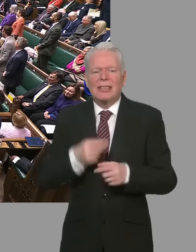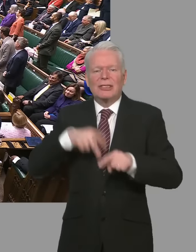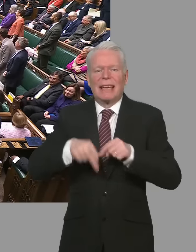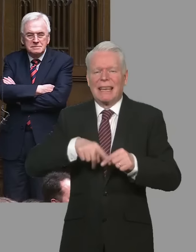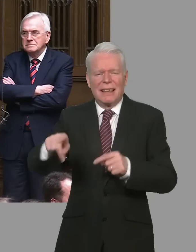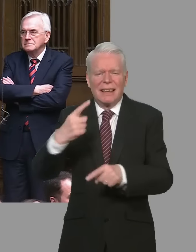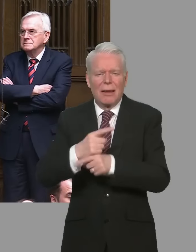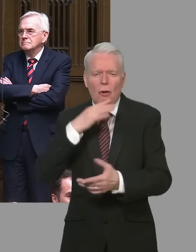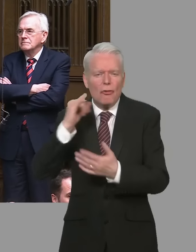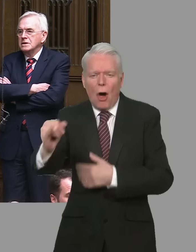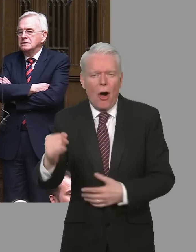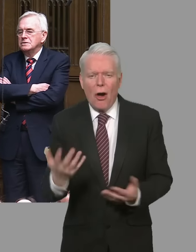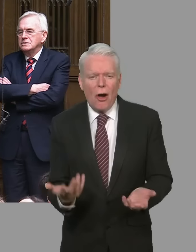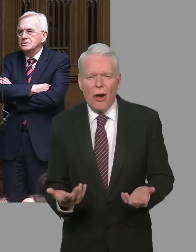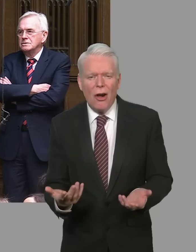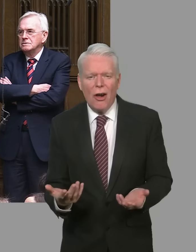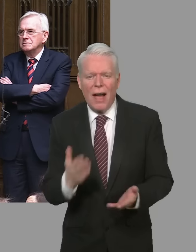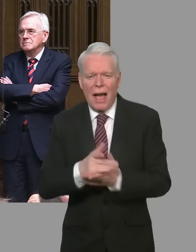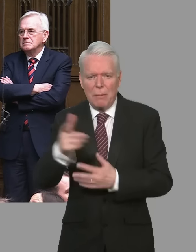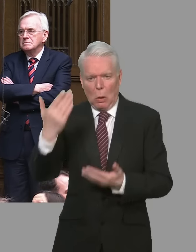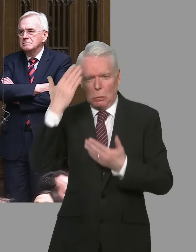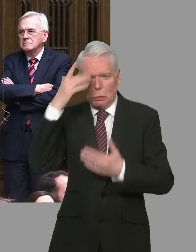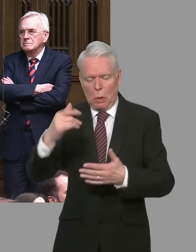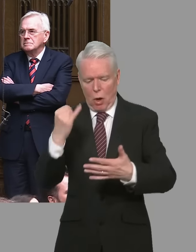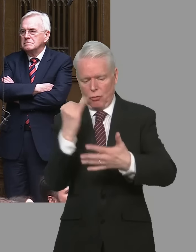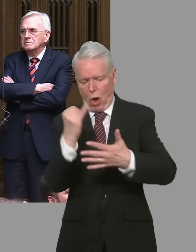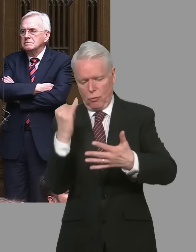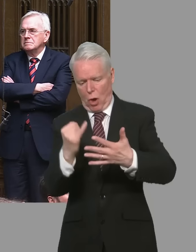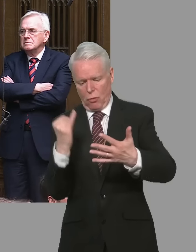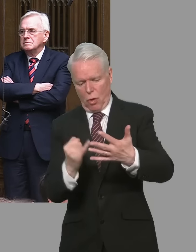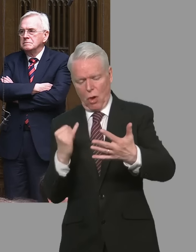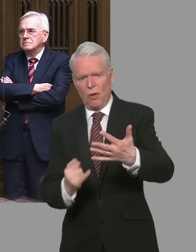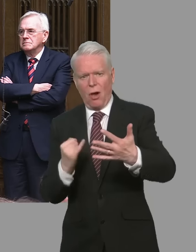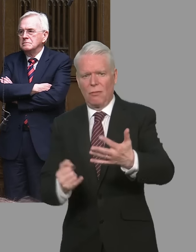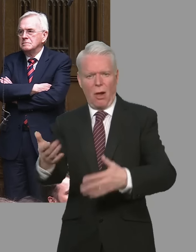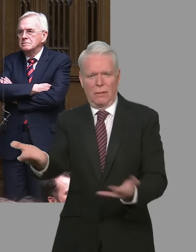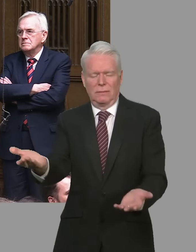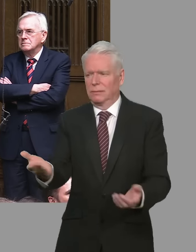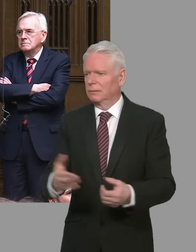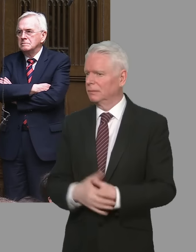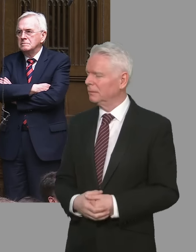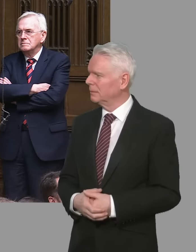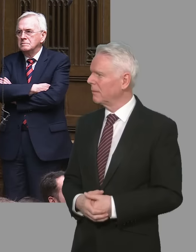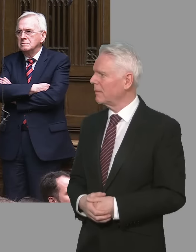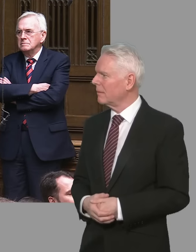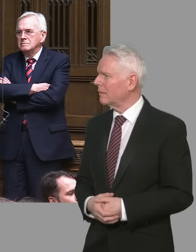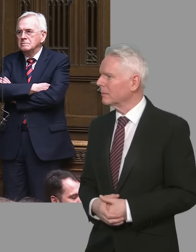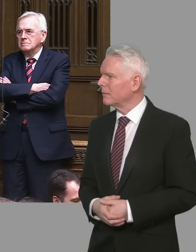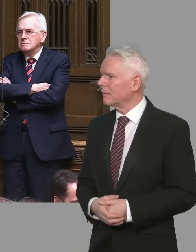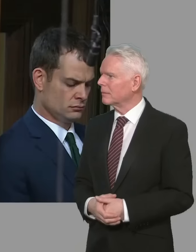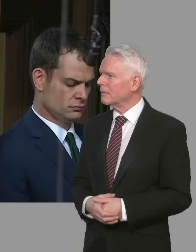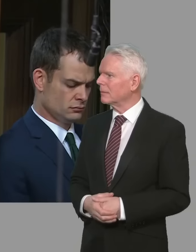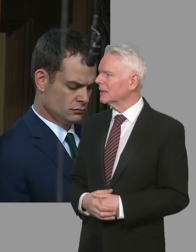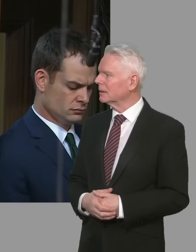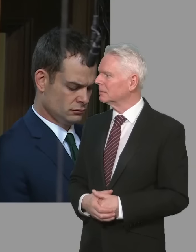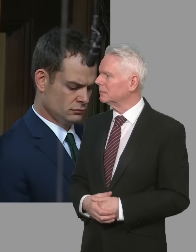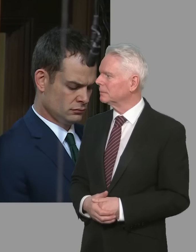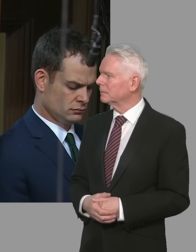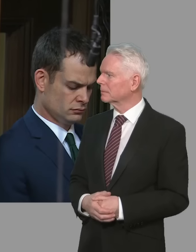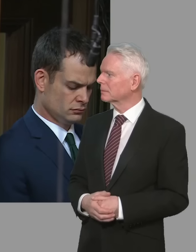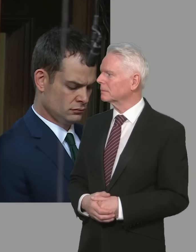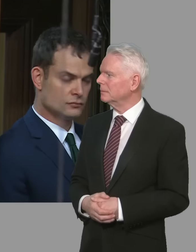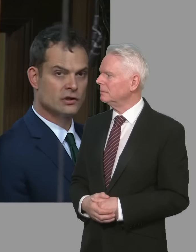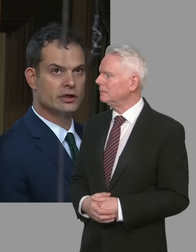Thank you, Mr. Speaker. Can I thank the Prime Minister for the new funding for 3 new primary school nurseries in